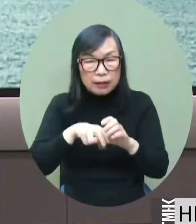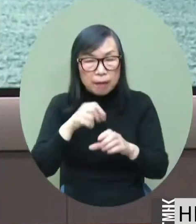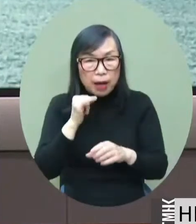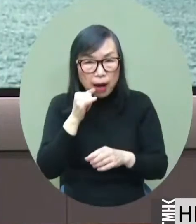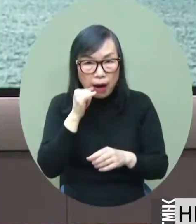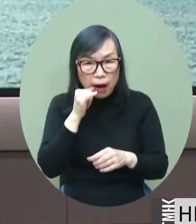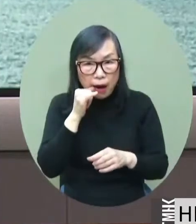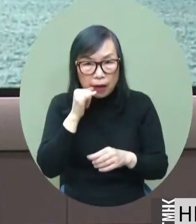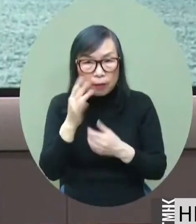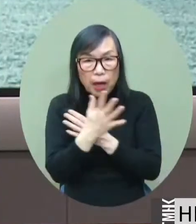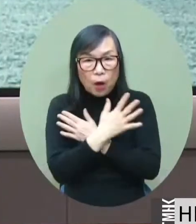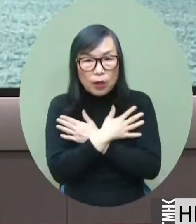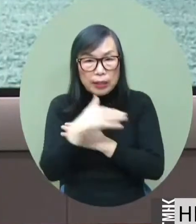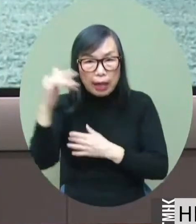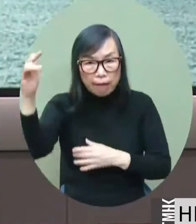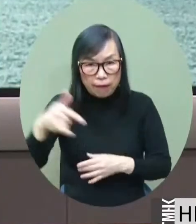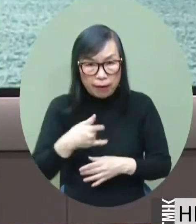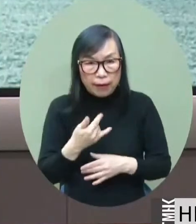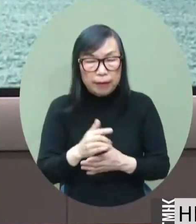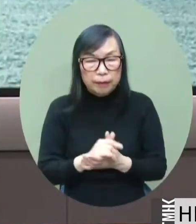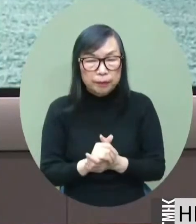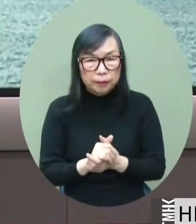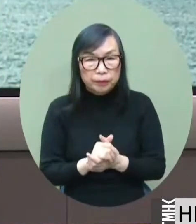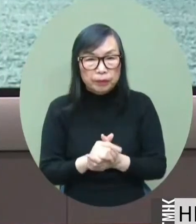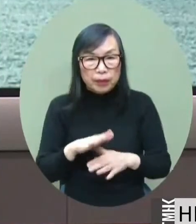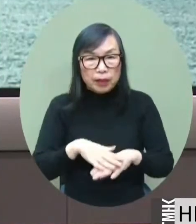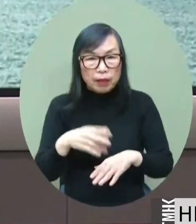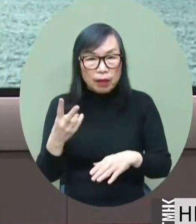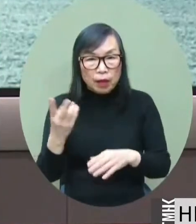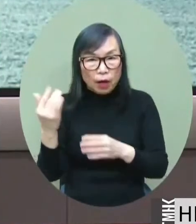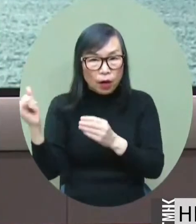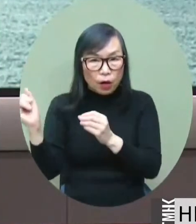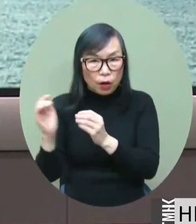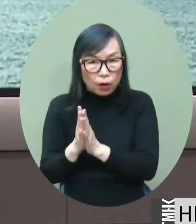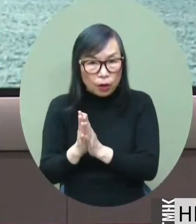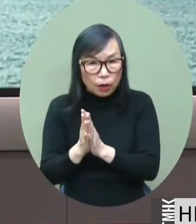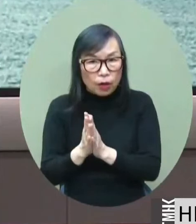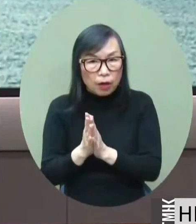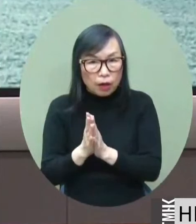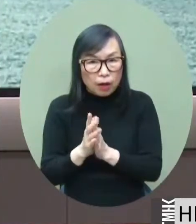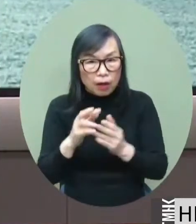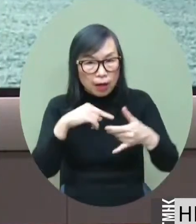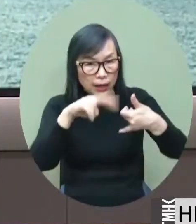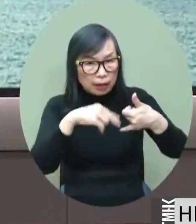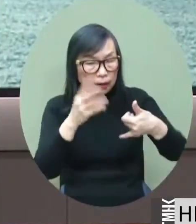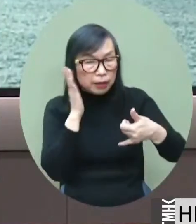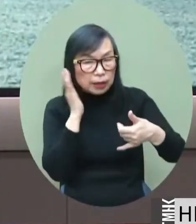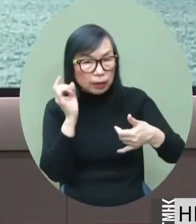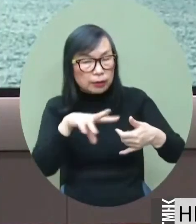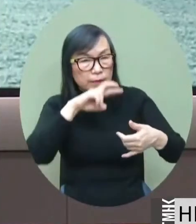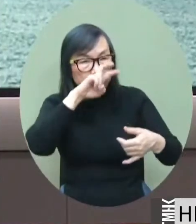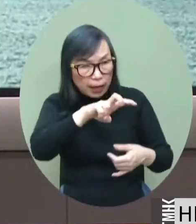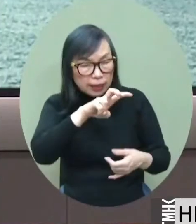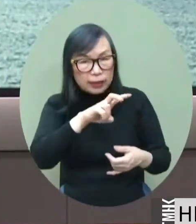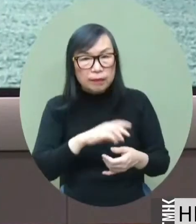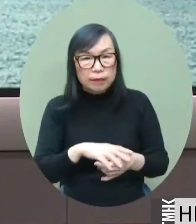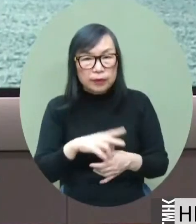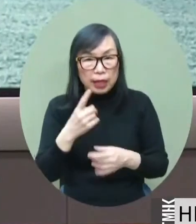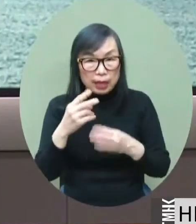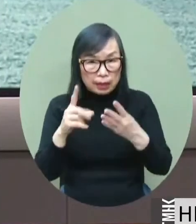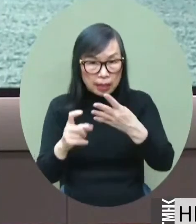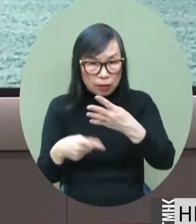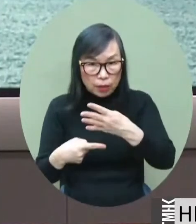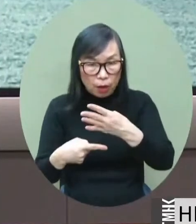India, Malaysia, Spain, and Ireland, respectively. Now, for the 2 remaining imported cases, they were identified